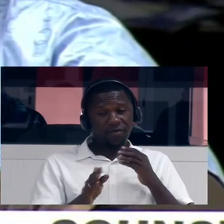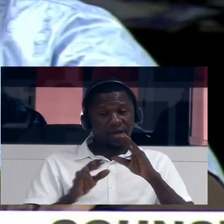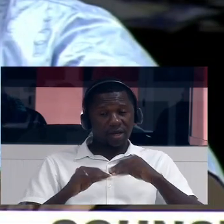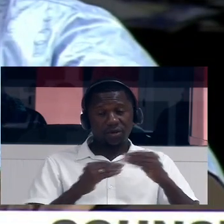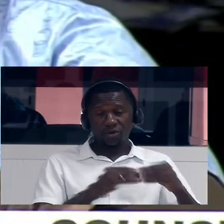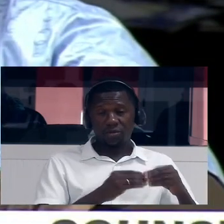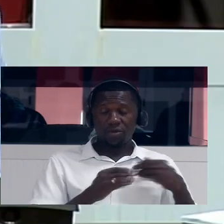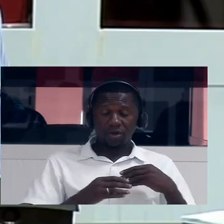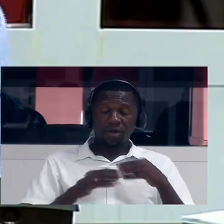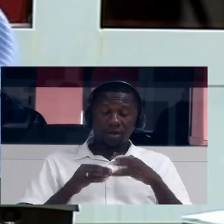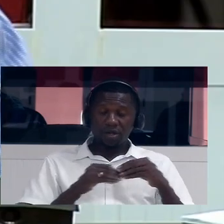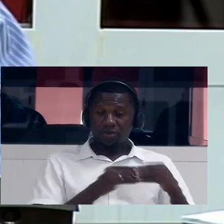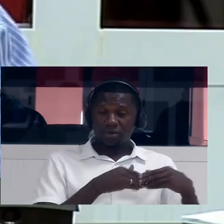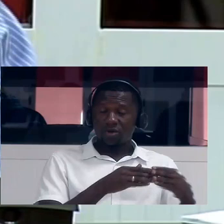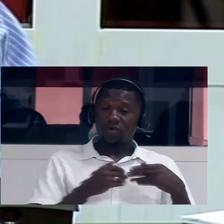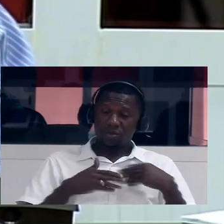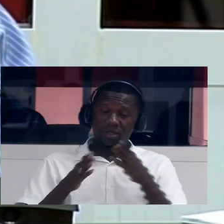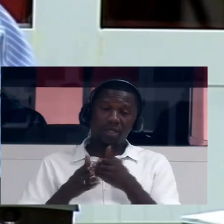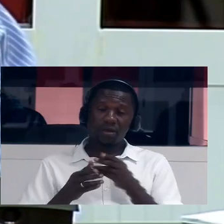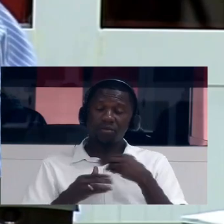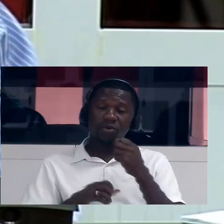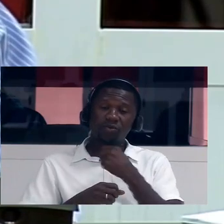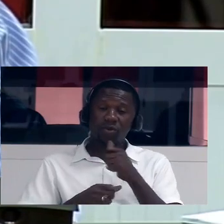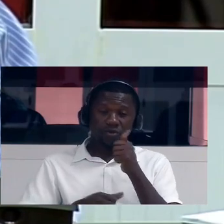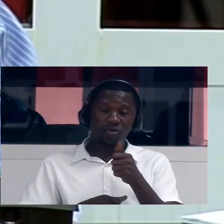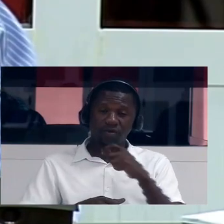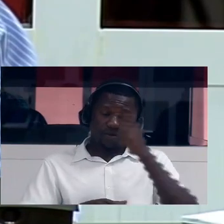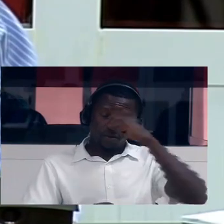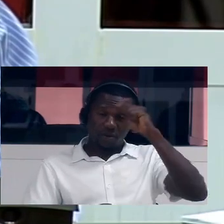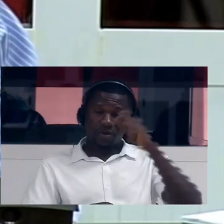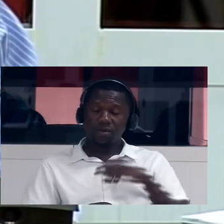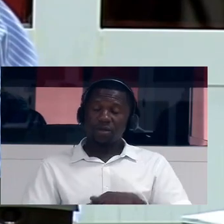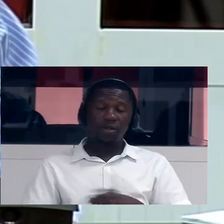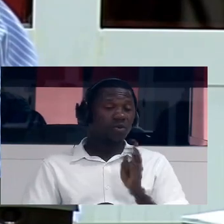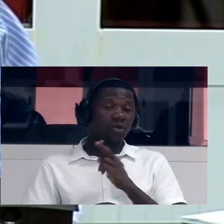the good of the country and the good of the police, it was not the usual thing. It was not what they were used to.